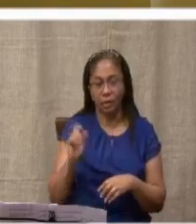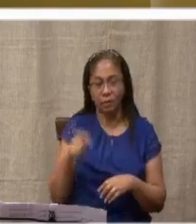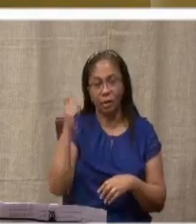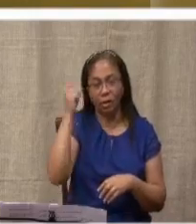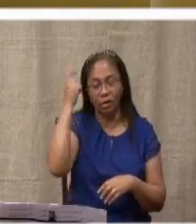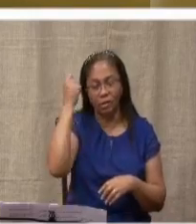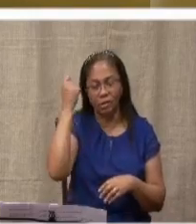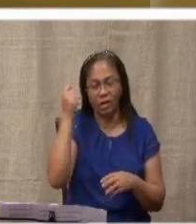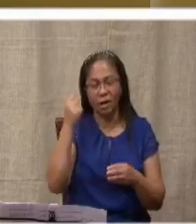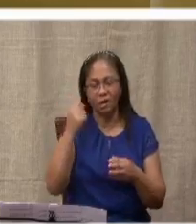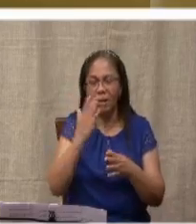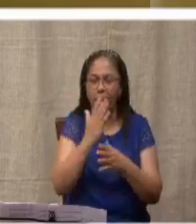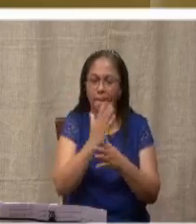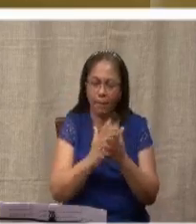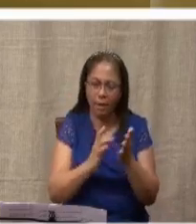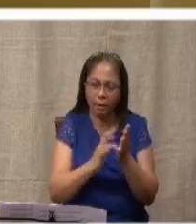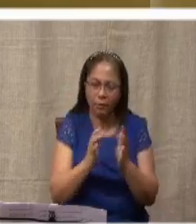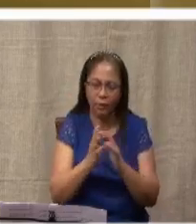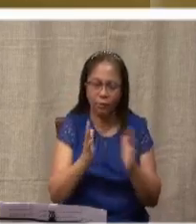christian mystery